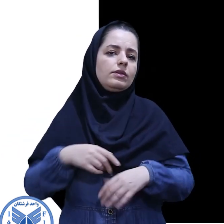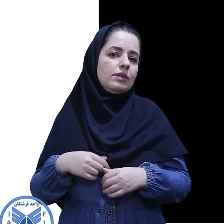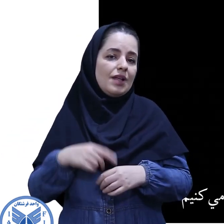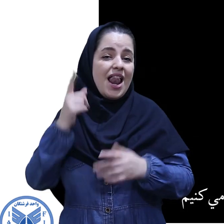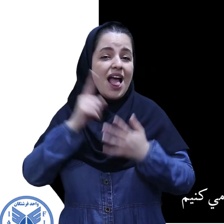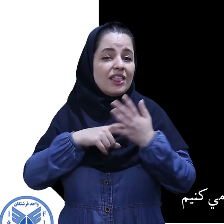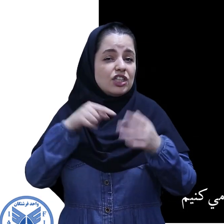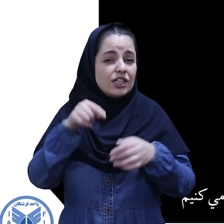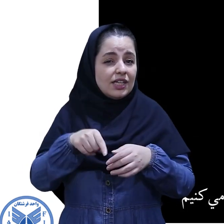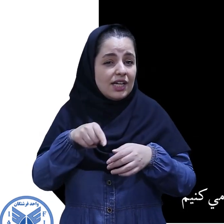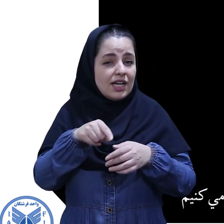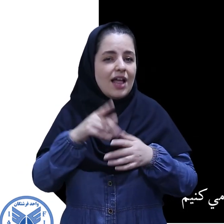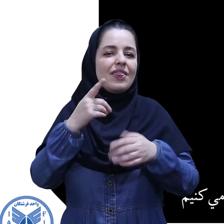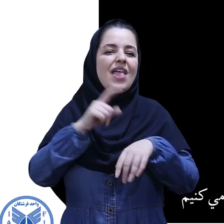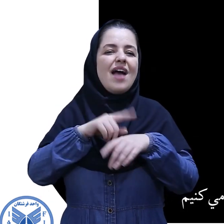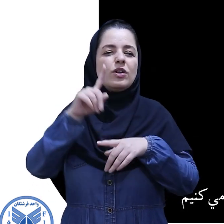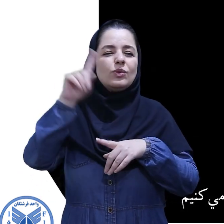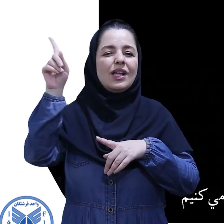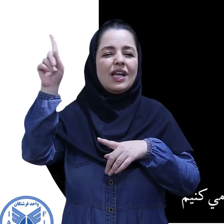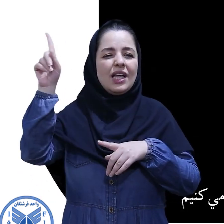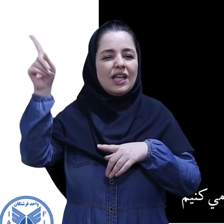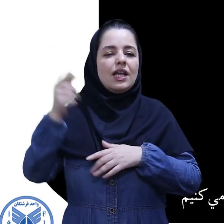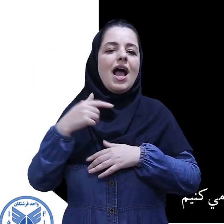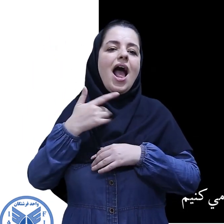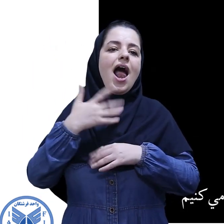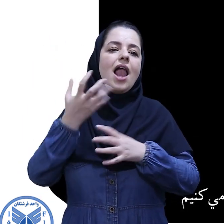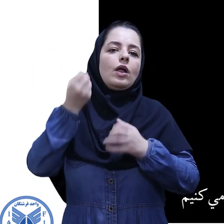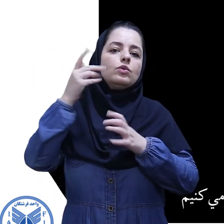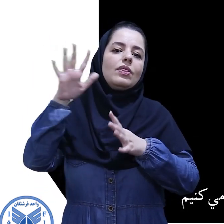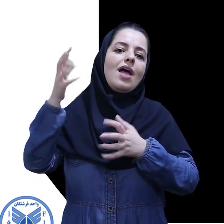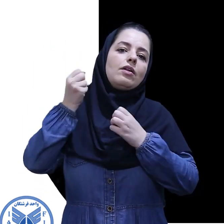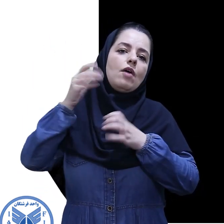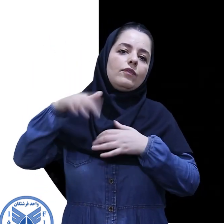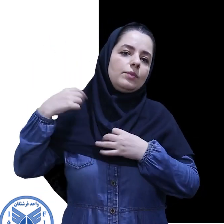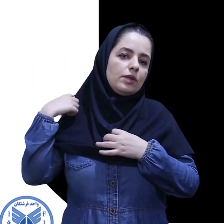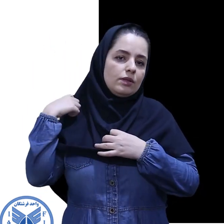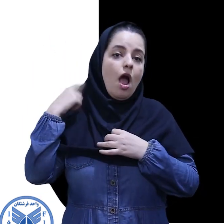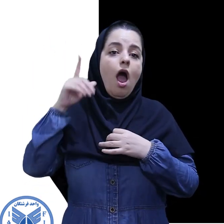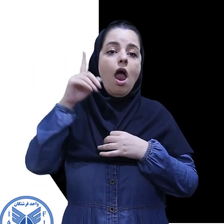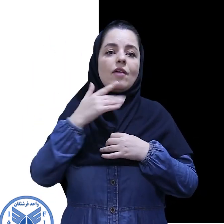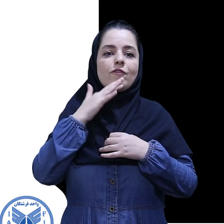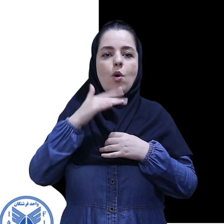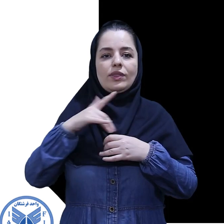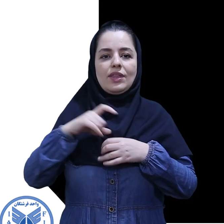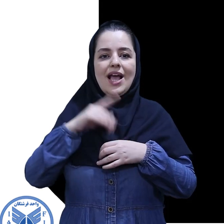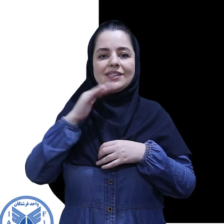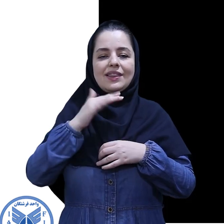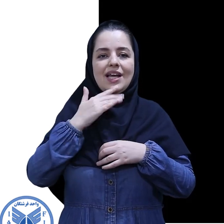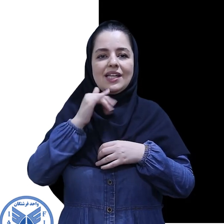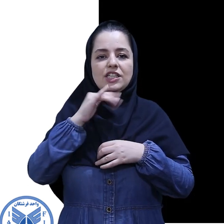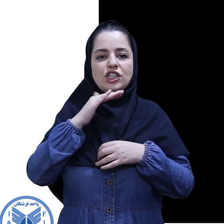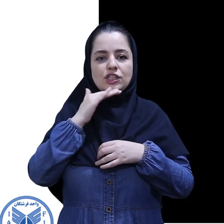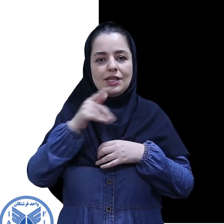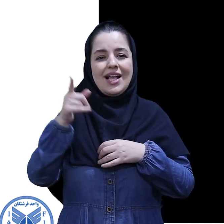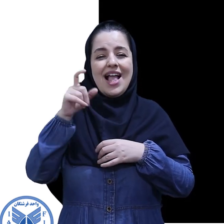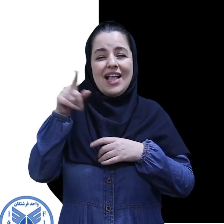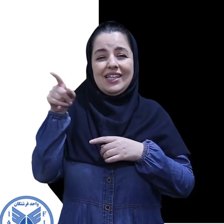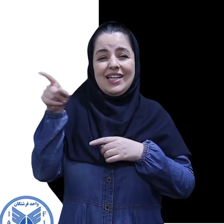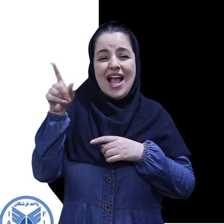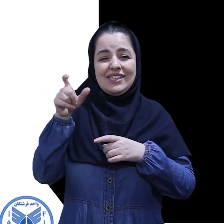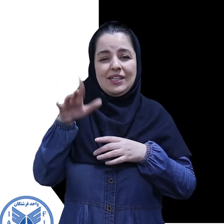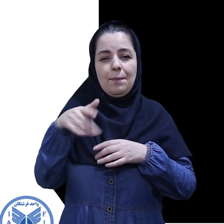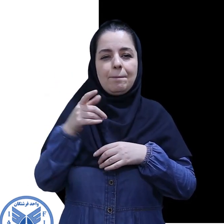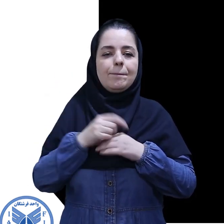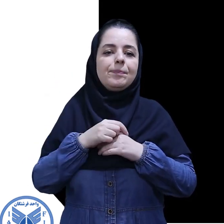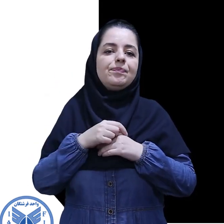sense of the photographic object as something that was made by somebody. Alfred Stieglitz is the person who is